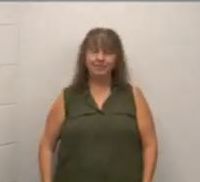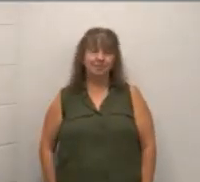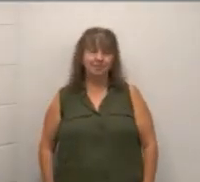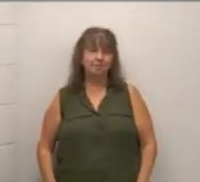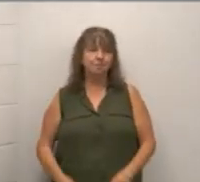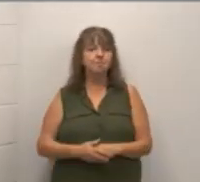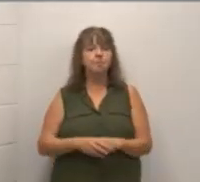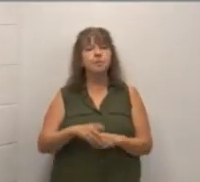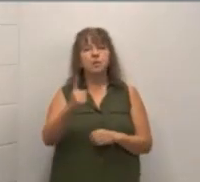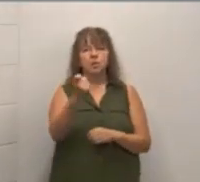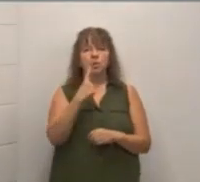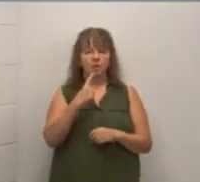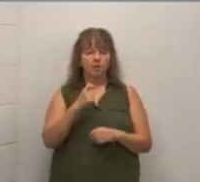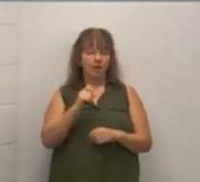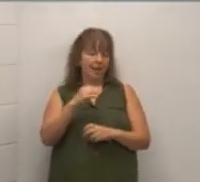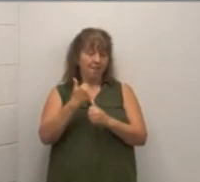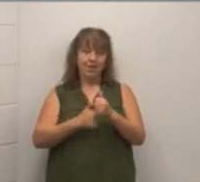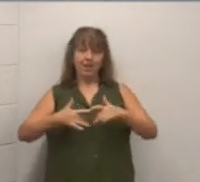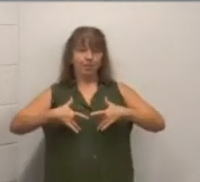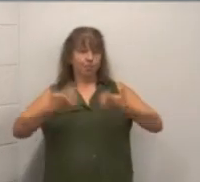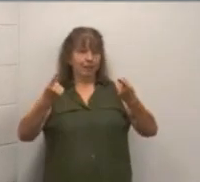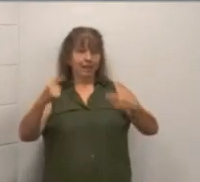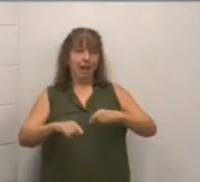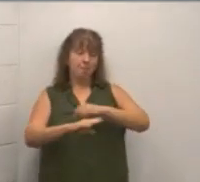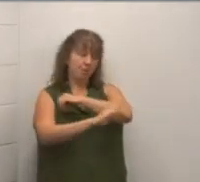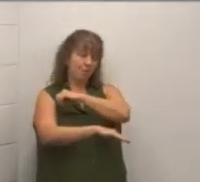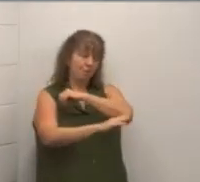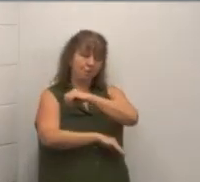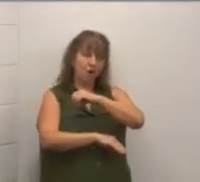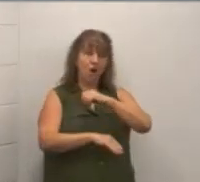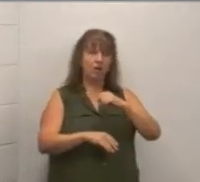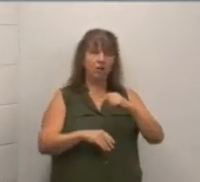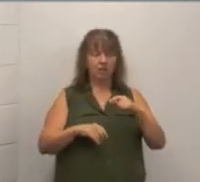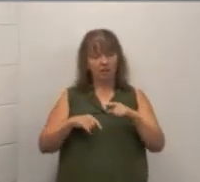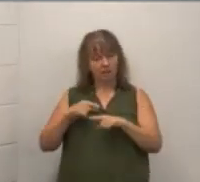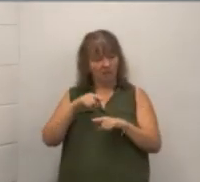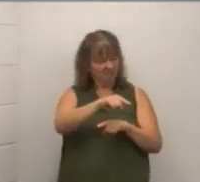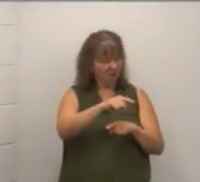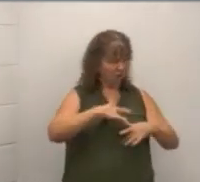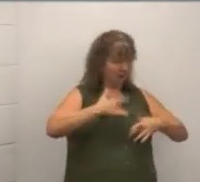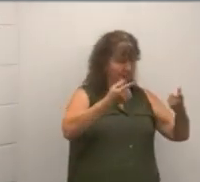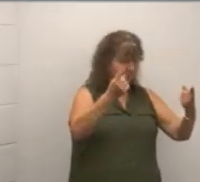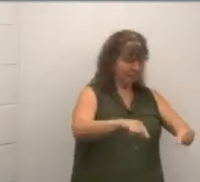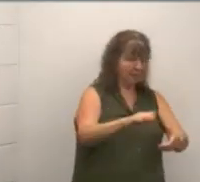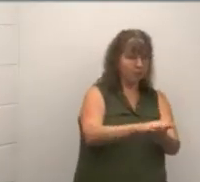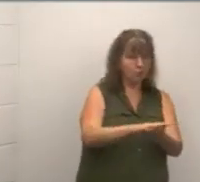If any events happen in person during the fall, will students that select remote be able to participate?